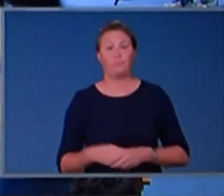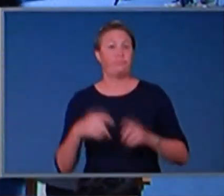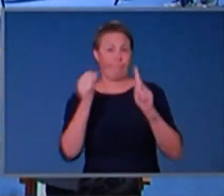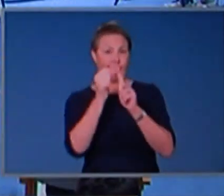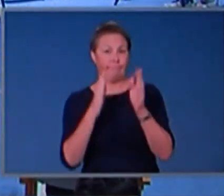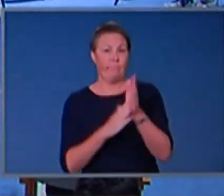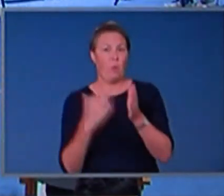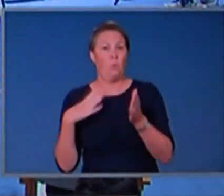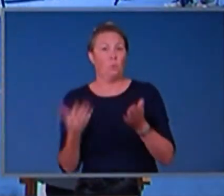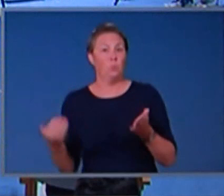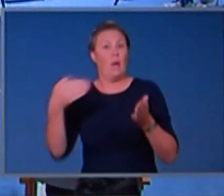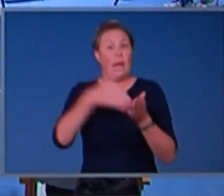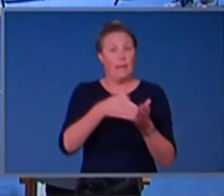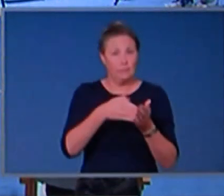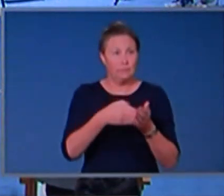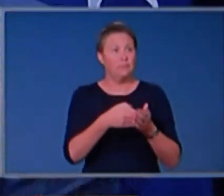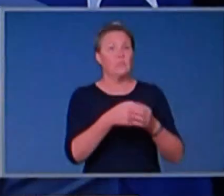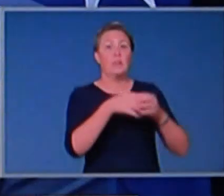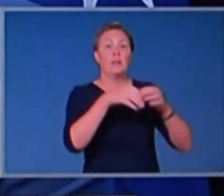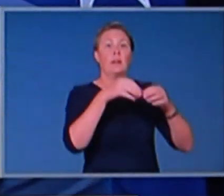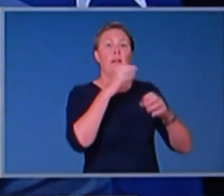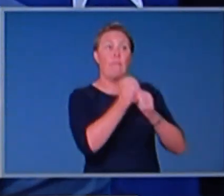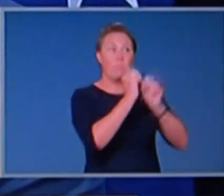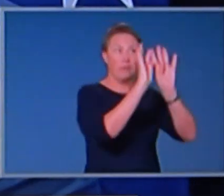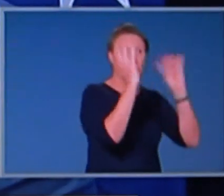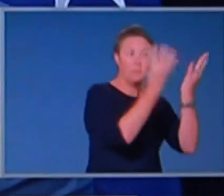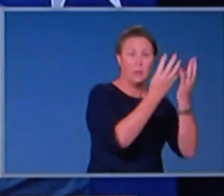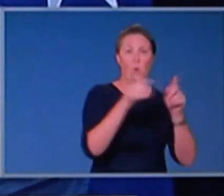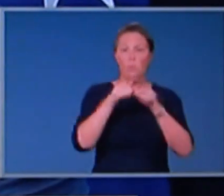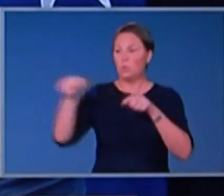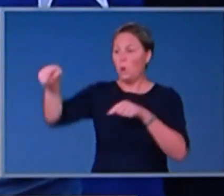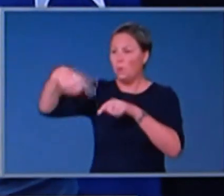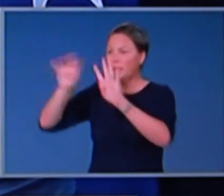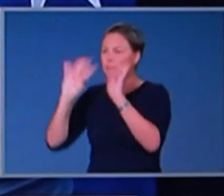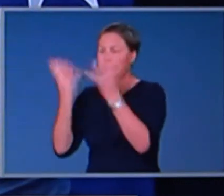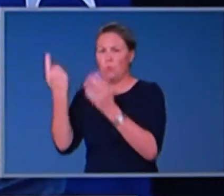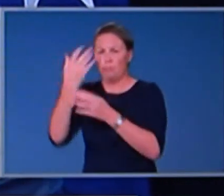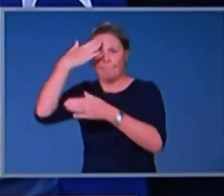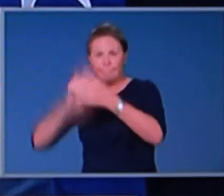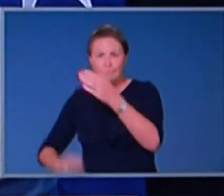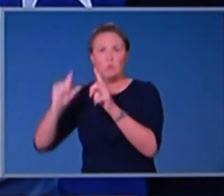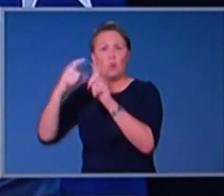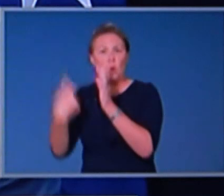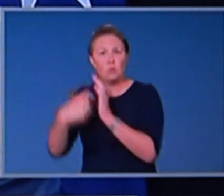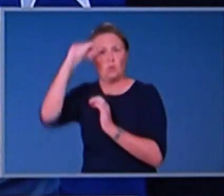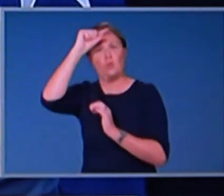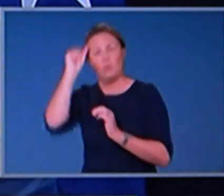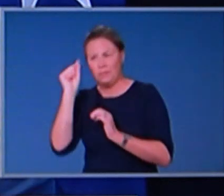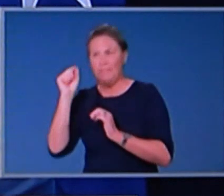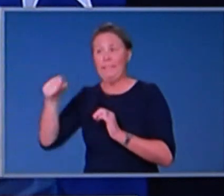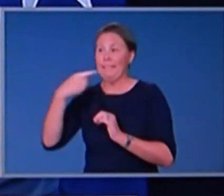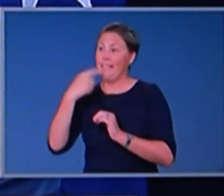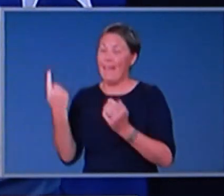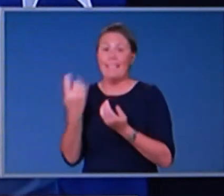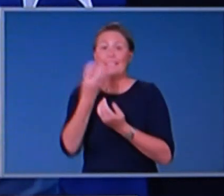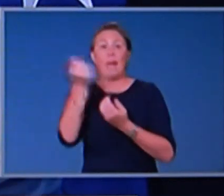Cabinet, as indeed the medical expert panel, have always been very conscious that there are different experiences in different states and territories. I mean, in Northern Territory at the moment, the schools